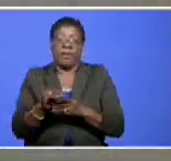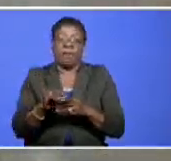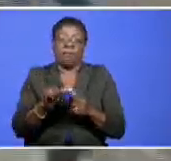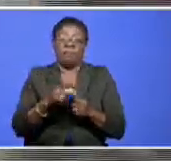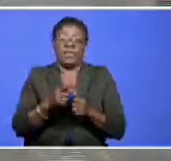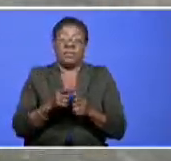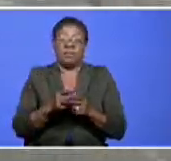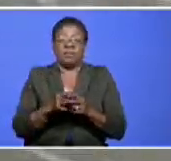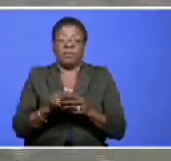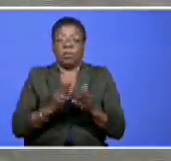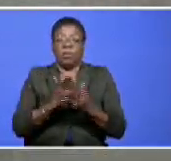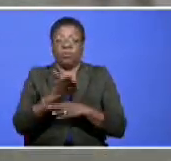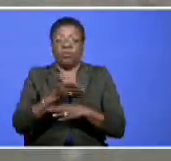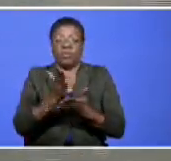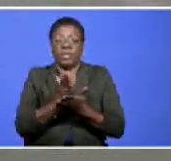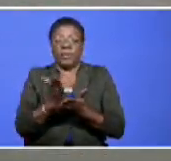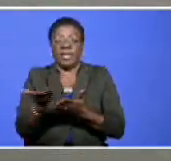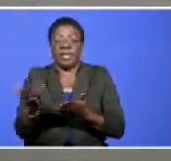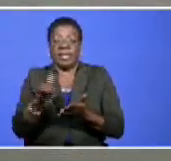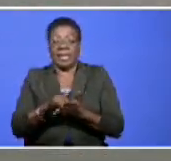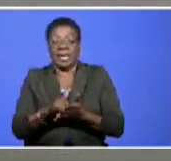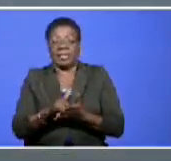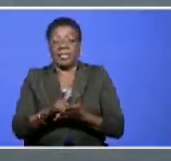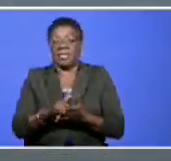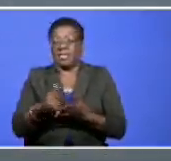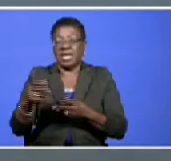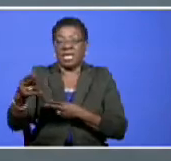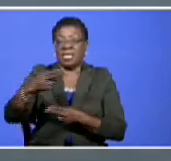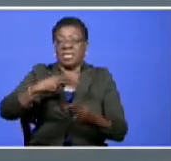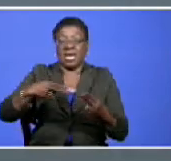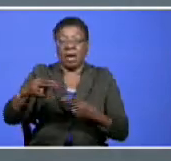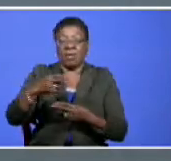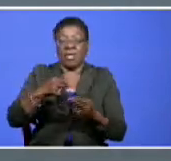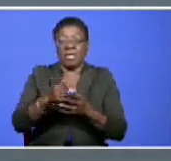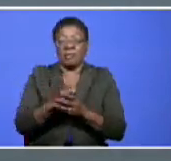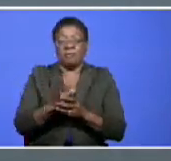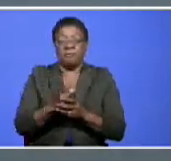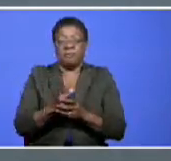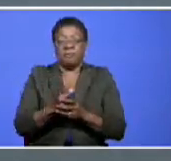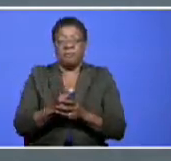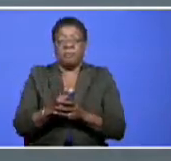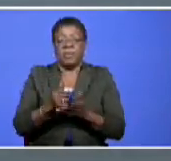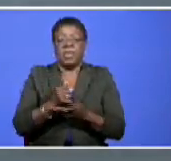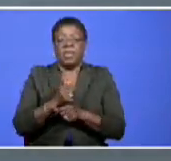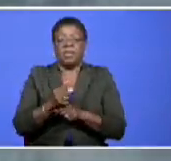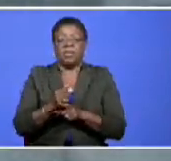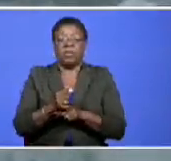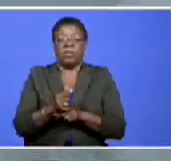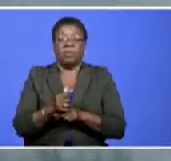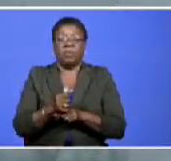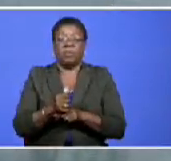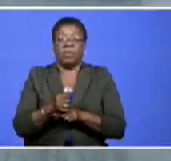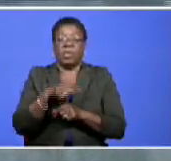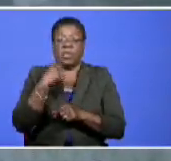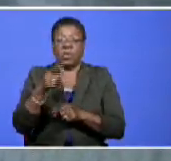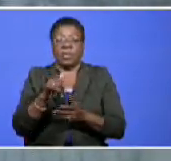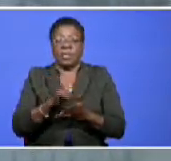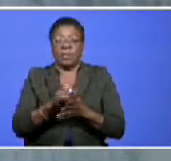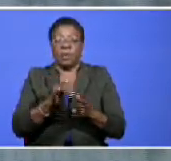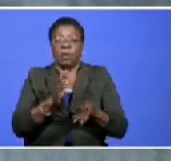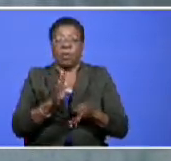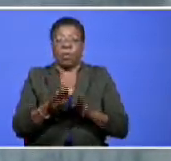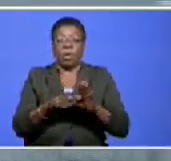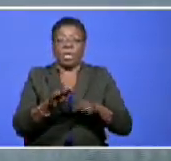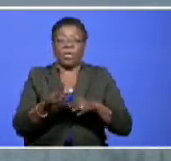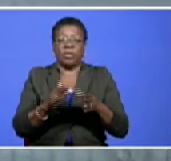be able to go through something like that. And just hearing the stories and stuff, talking to my sister today, I literally spoke to her before the game and she told me they were walking through waist